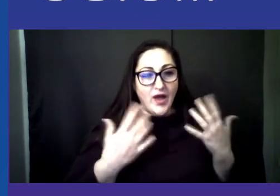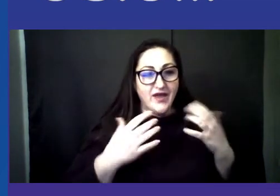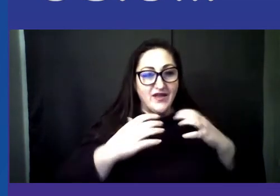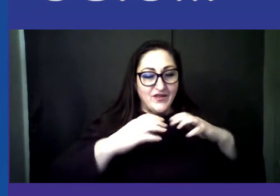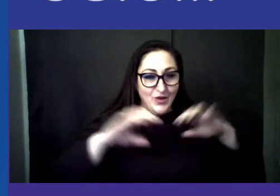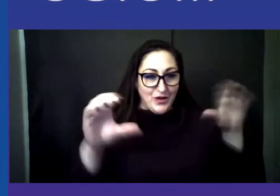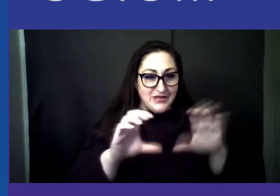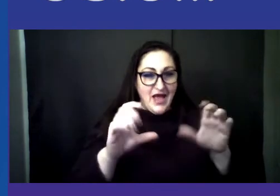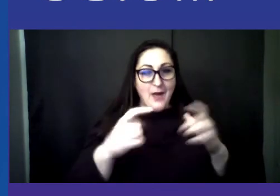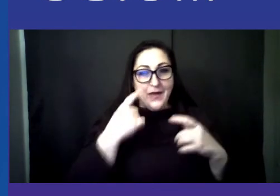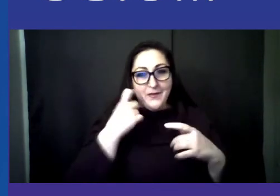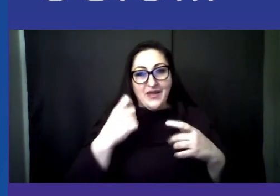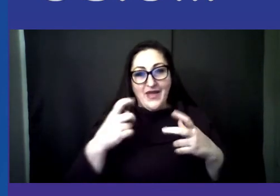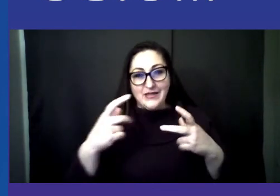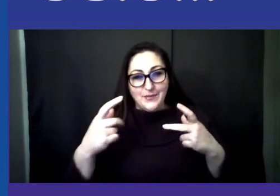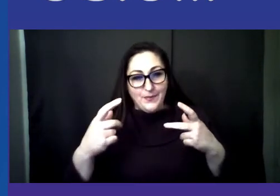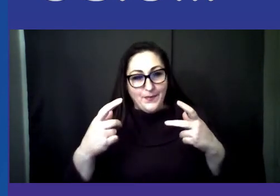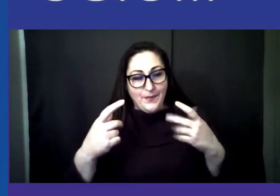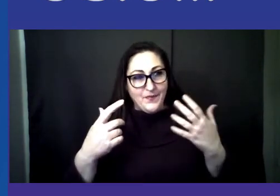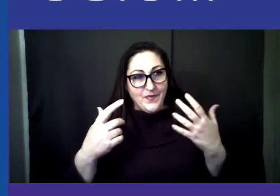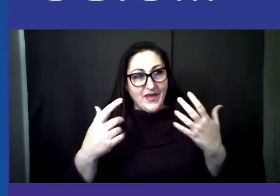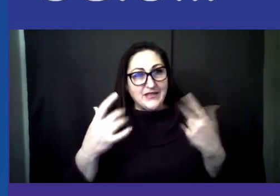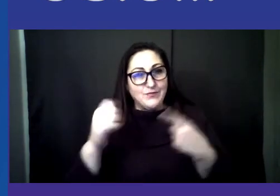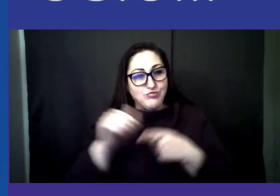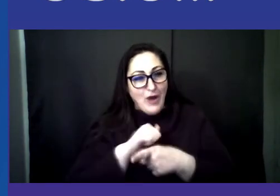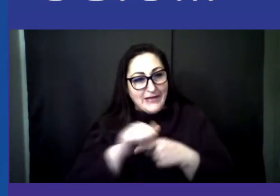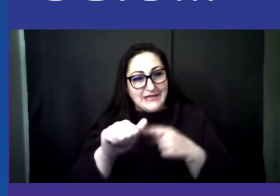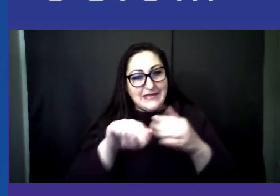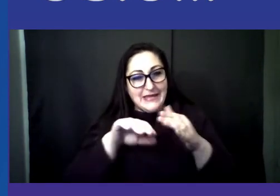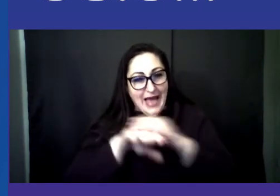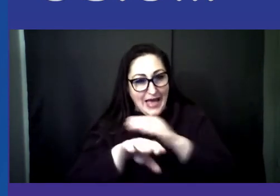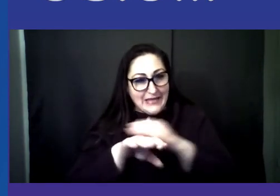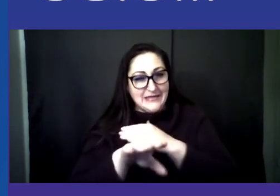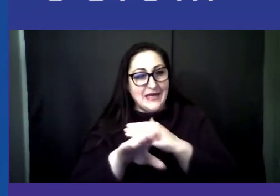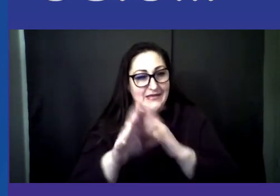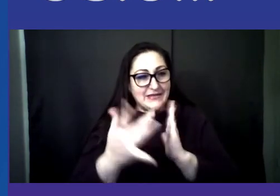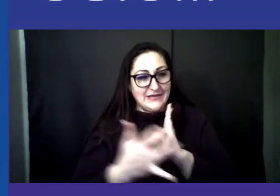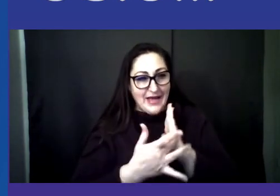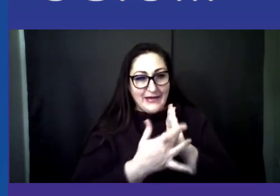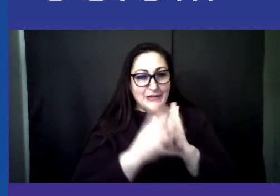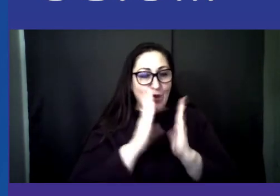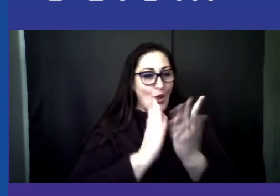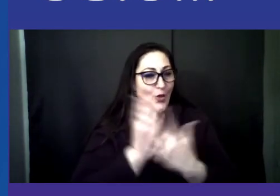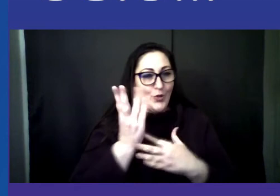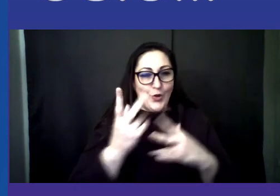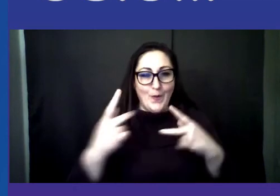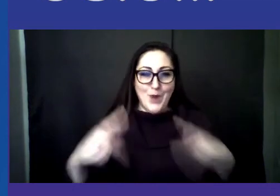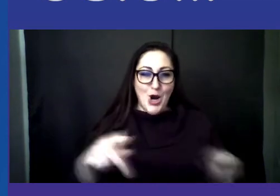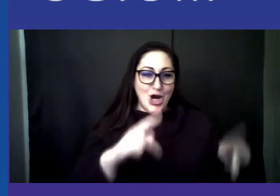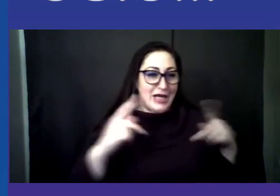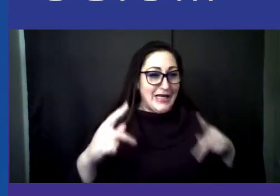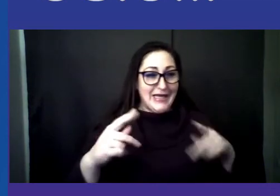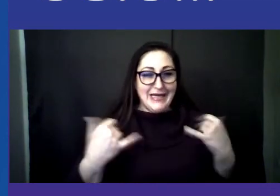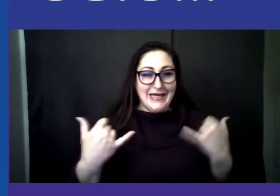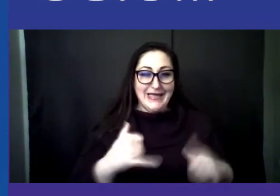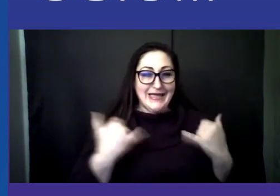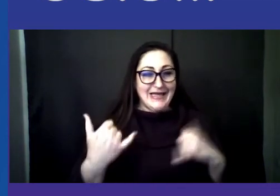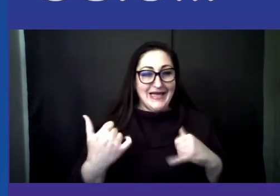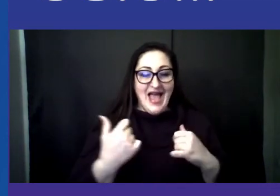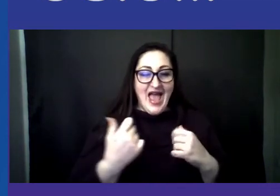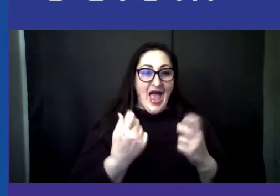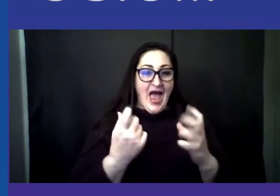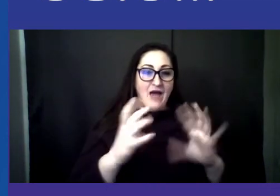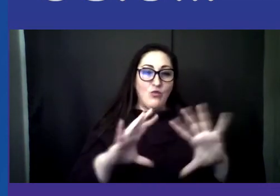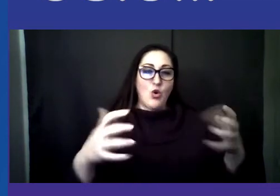and practicing access techniques through partying and keeping us safe in a way